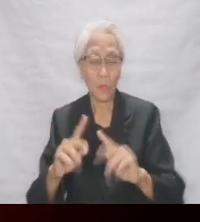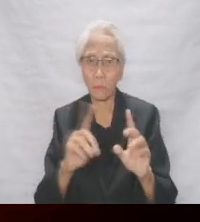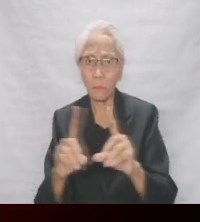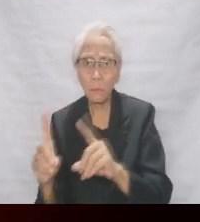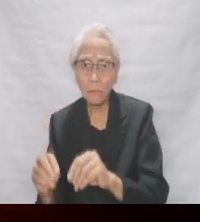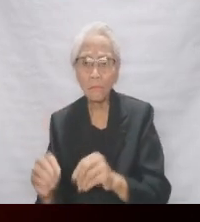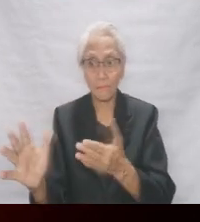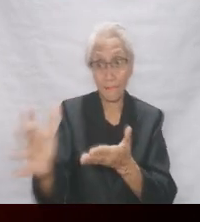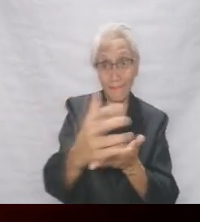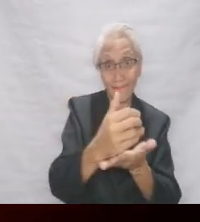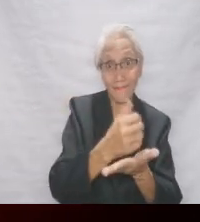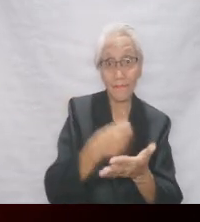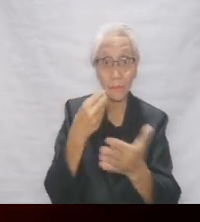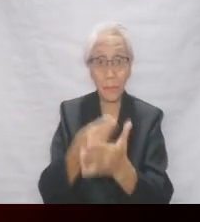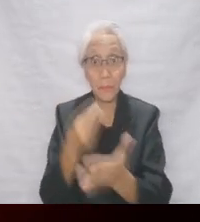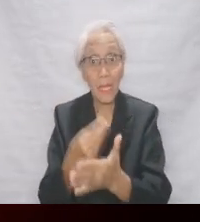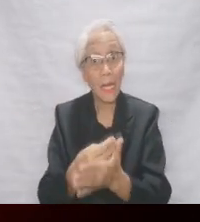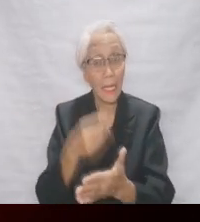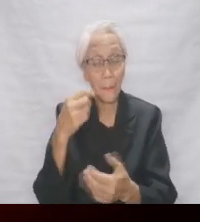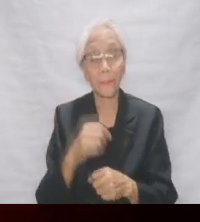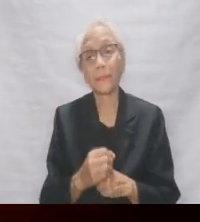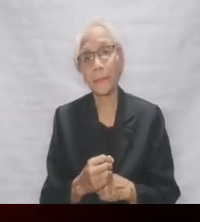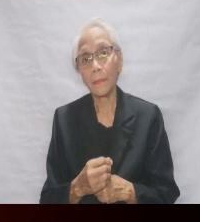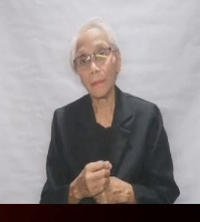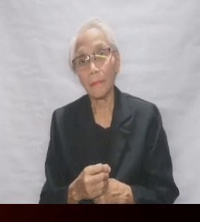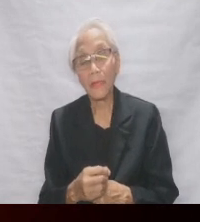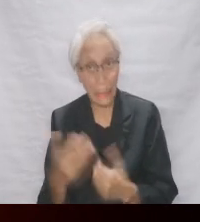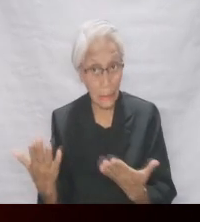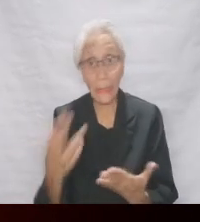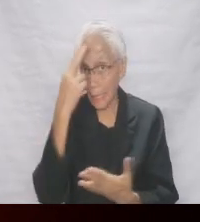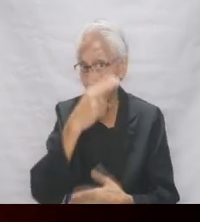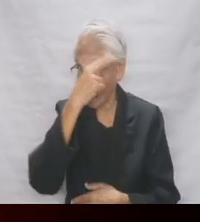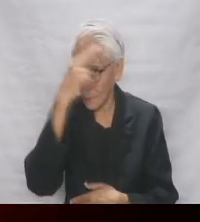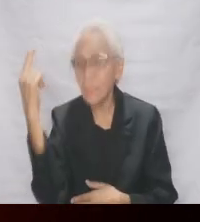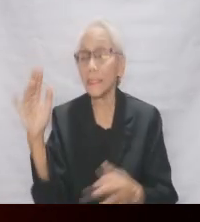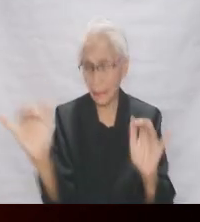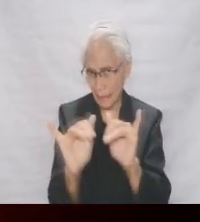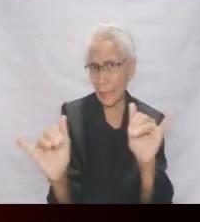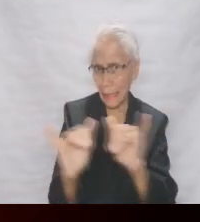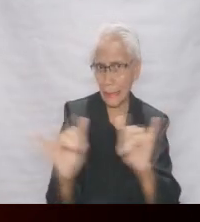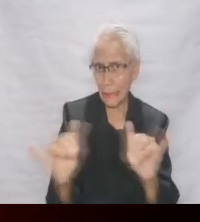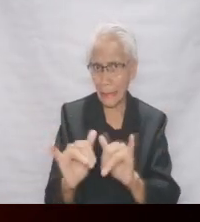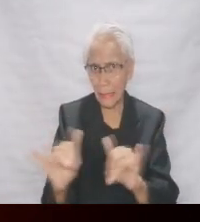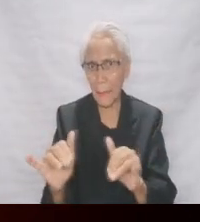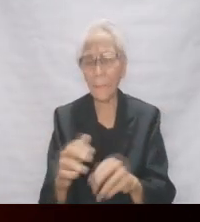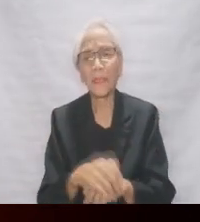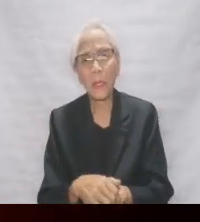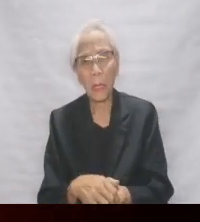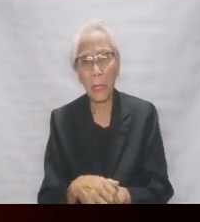Cults get money from their followers for finances. Catholic churches also do as well,